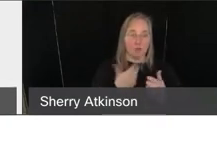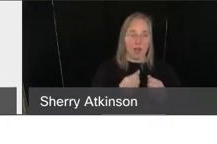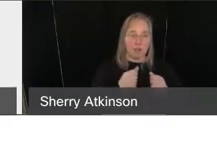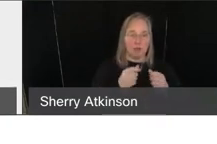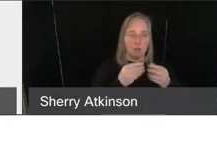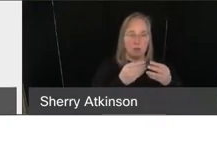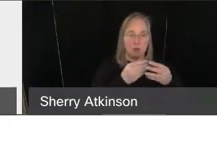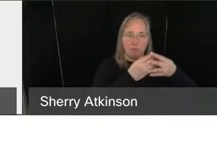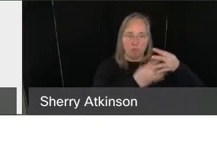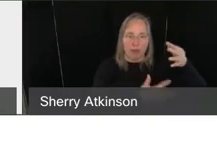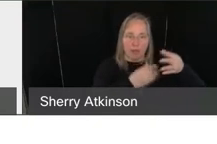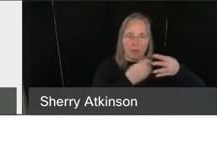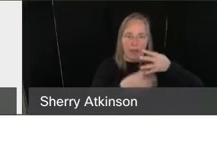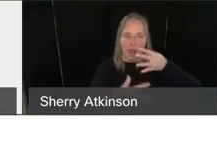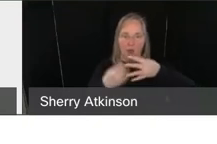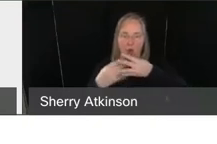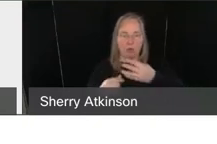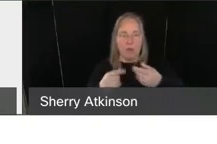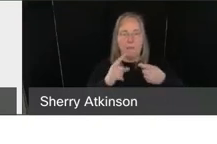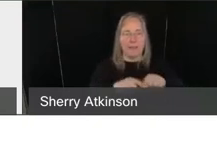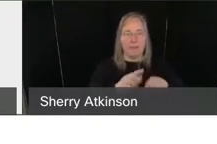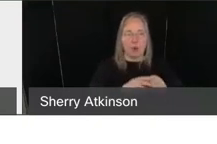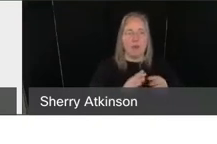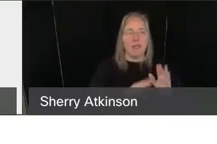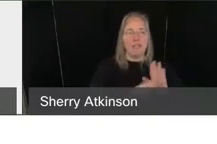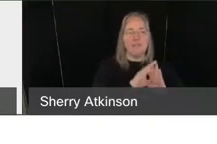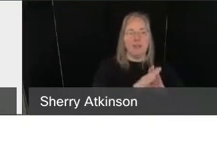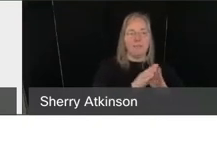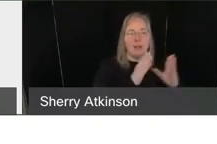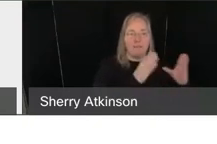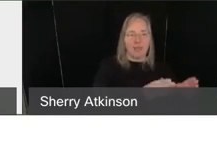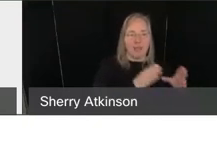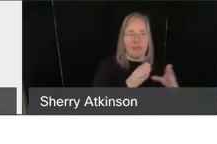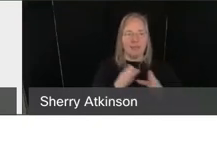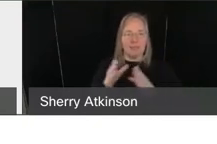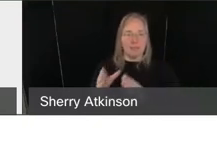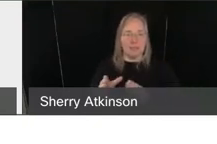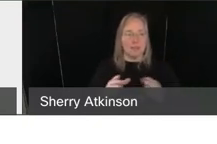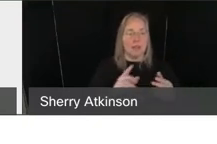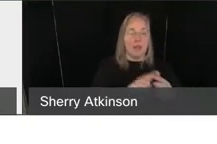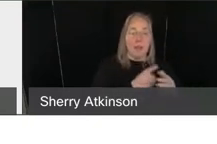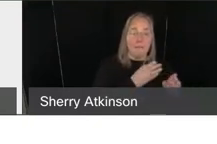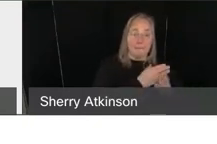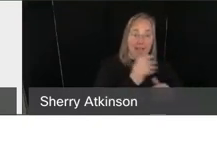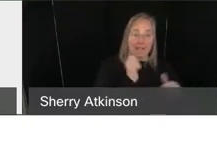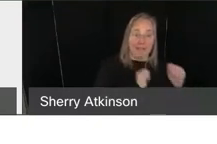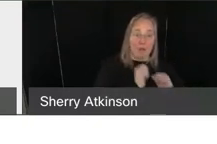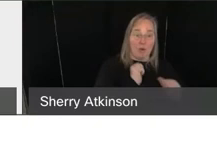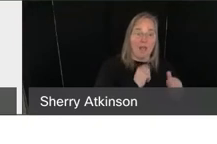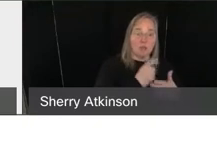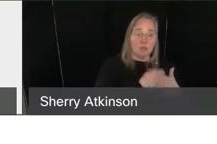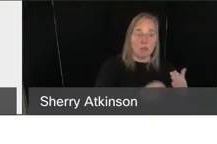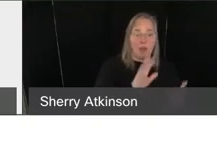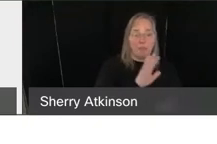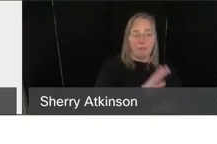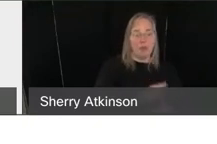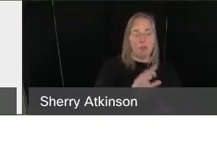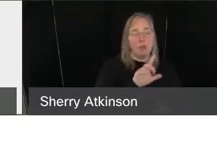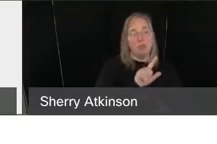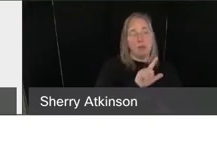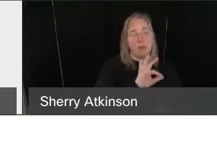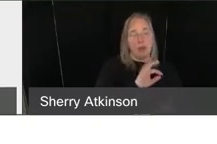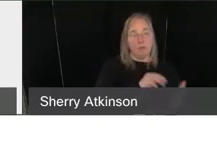by the development phases. You'll see the main theater has a cost of approximately $29 million, which